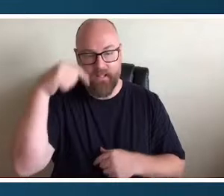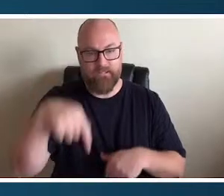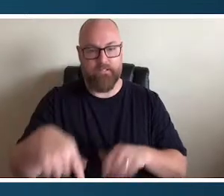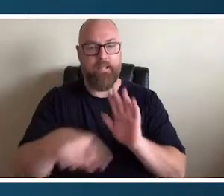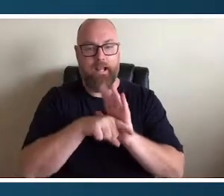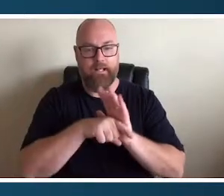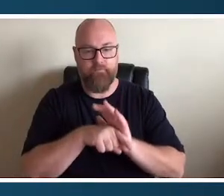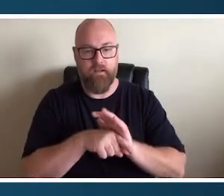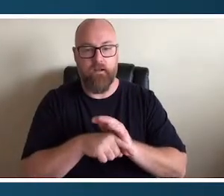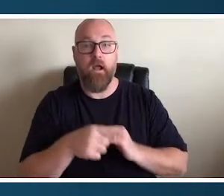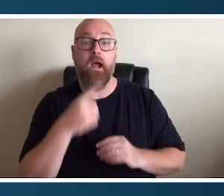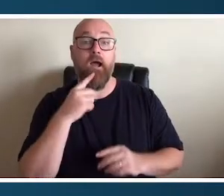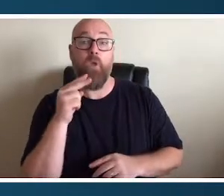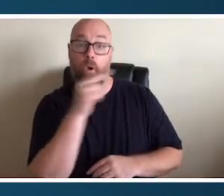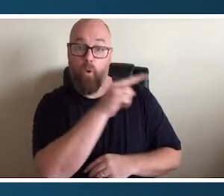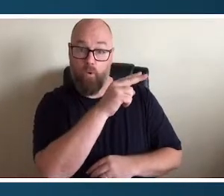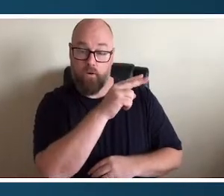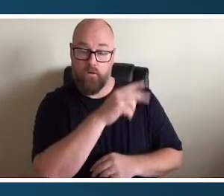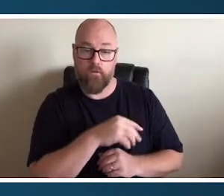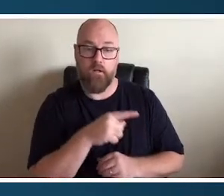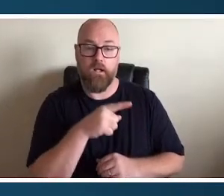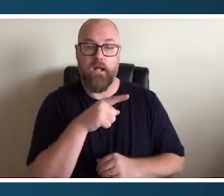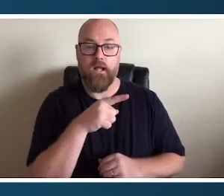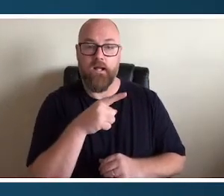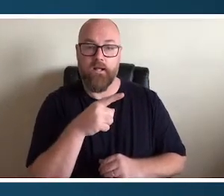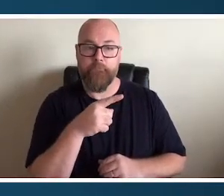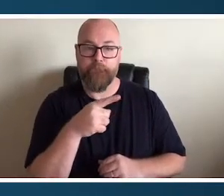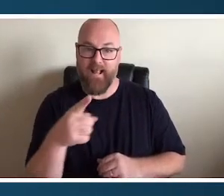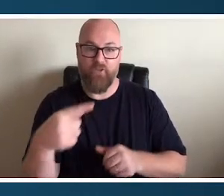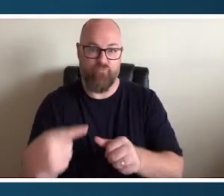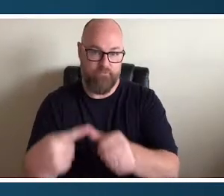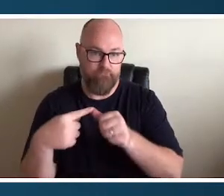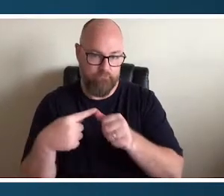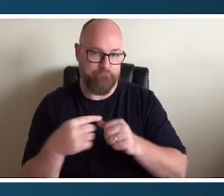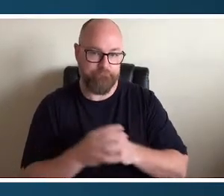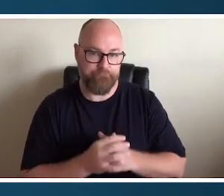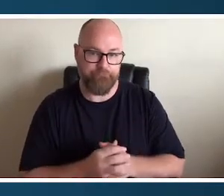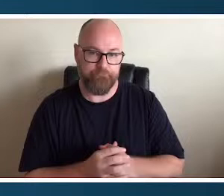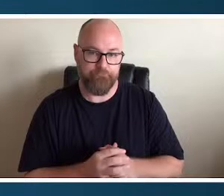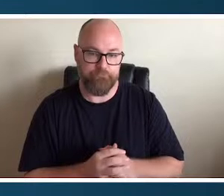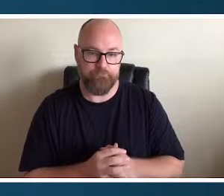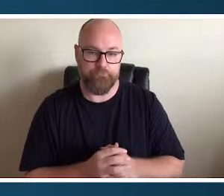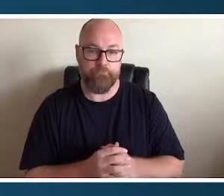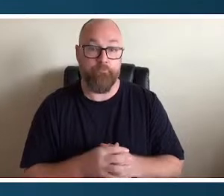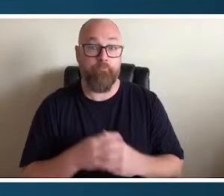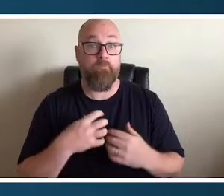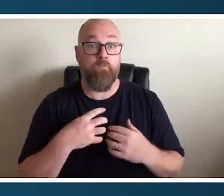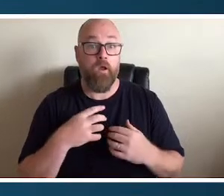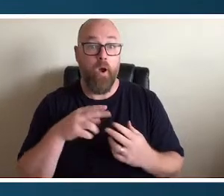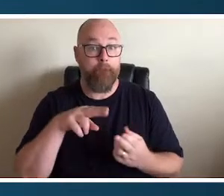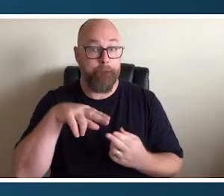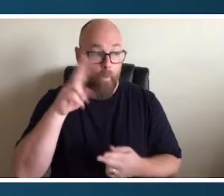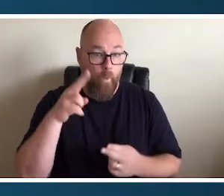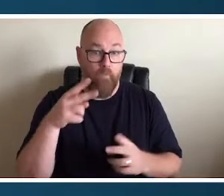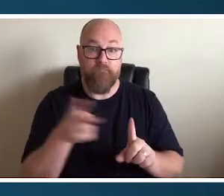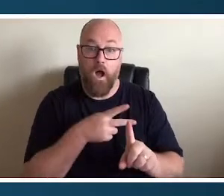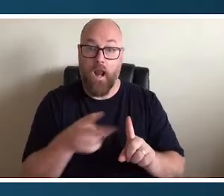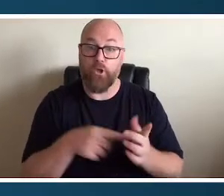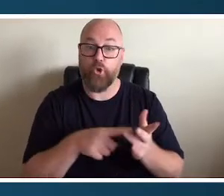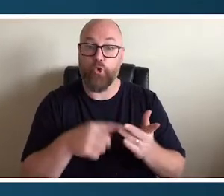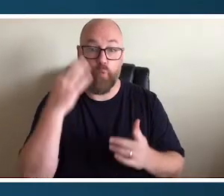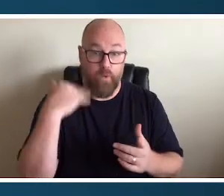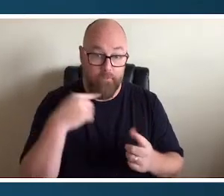negatively, and if you look at this graph, they point out several reasons. Increased violence toward women, increased use